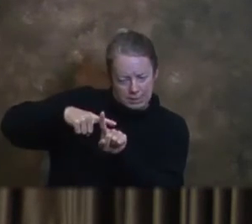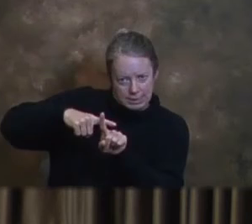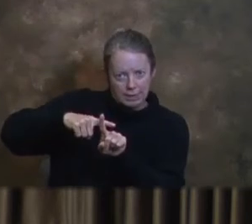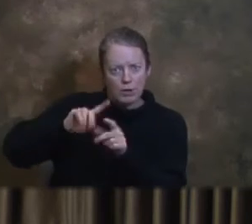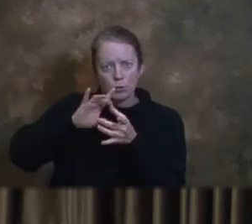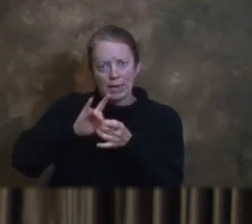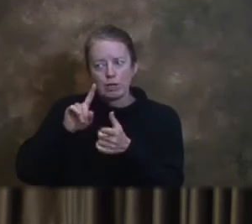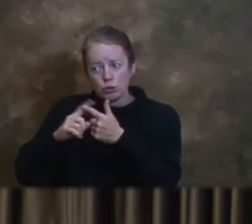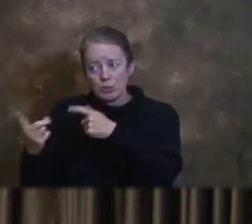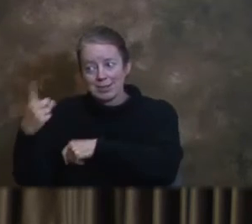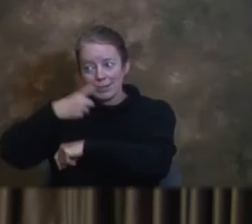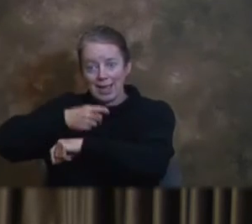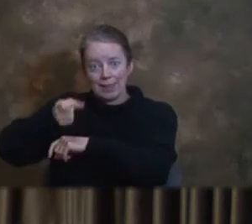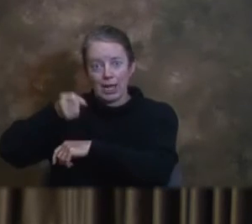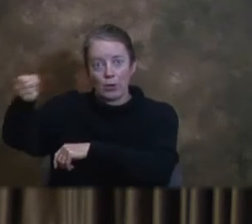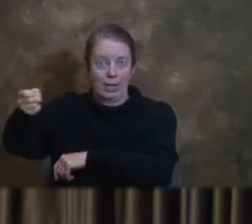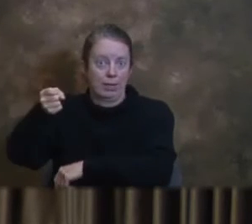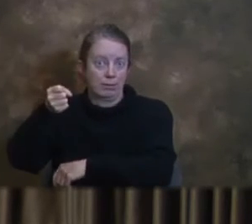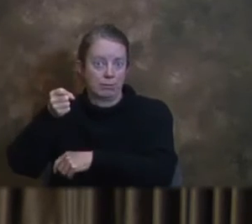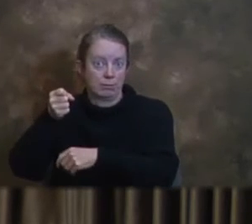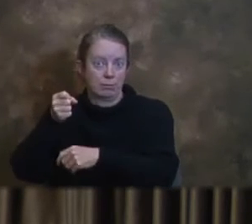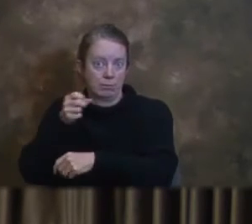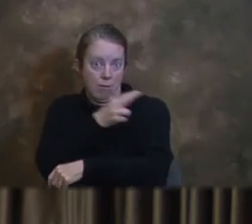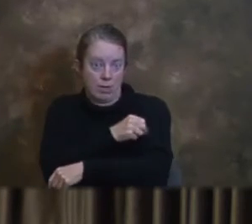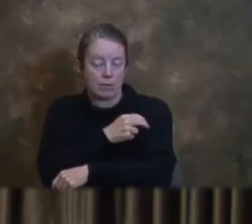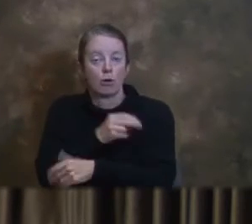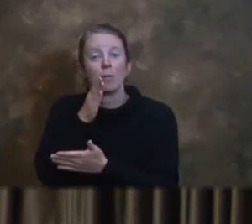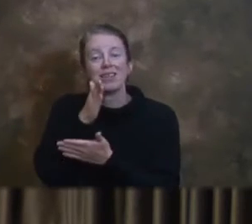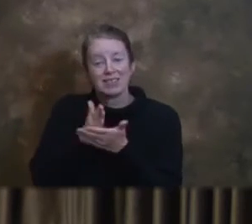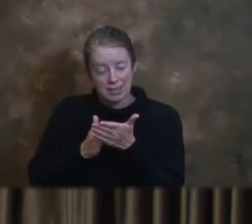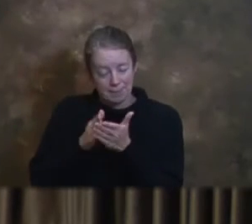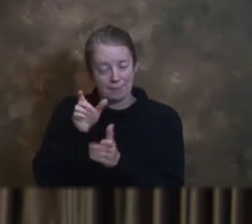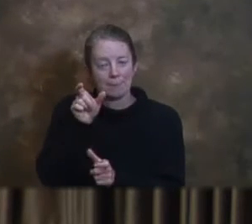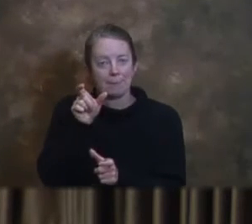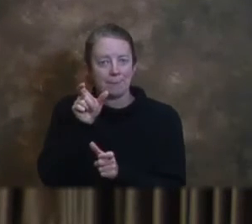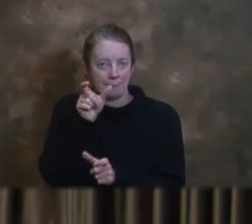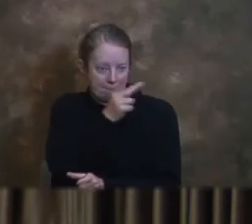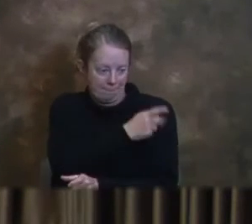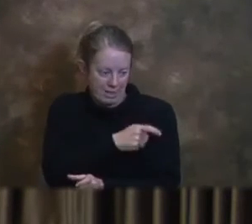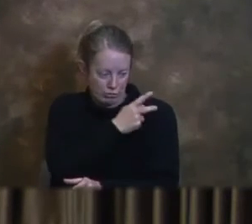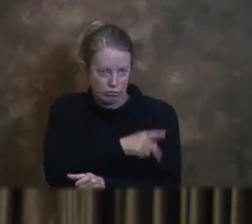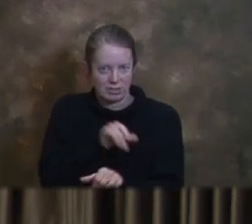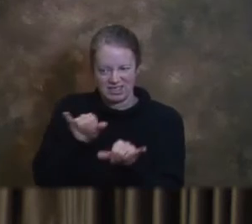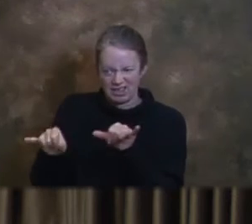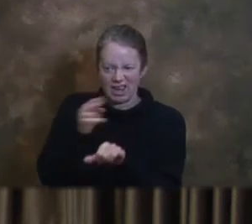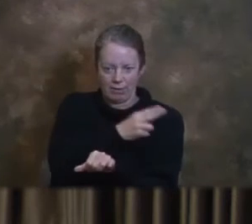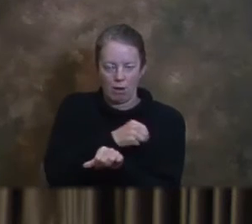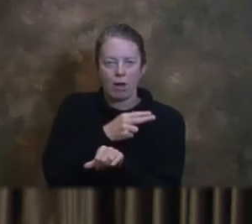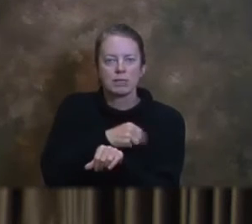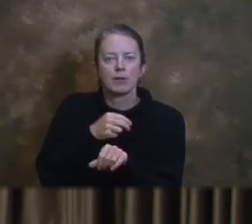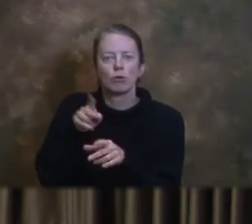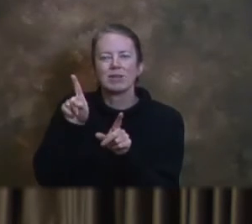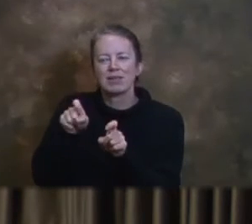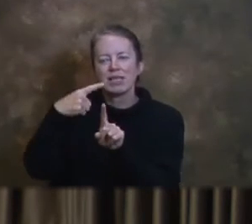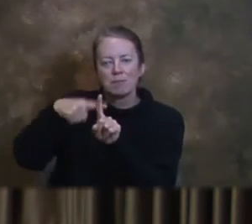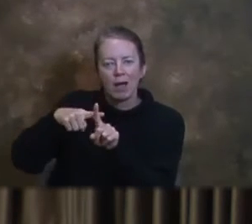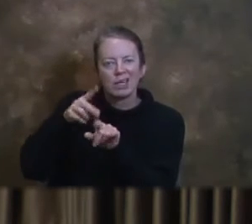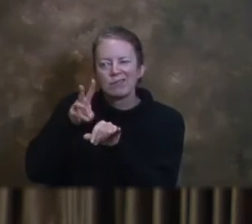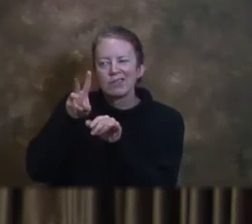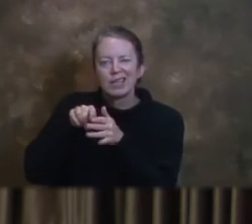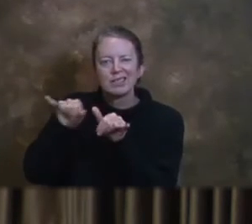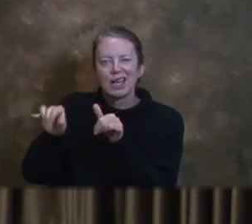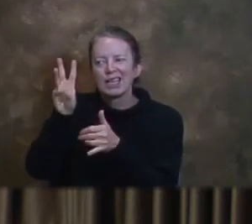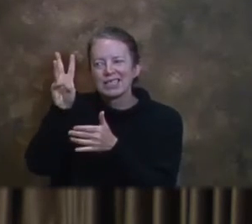admission. So we've had some patients who've been in the hospital who test positive. They'll be there for 6 weeks for other reasons. That's no